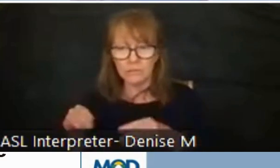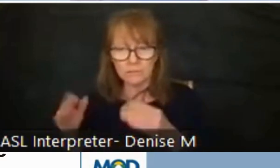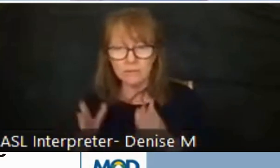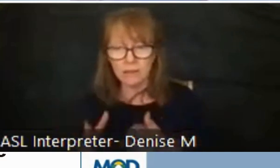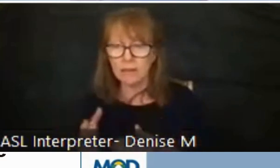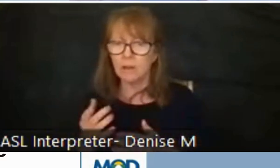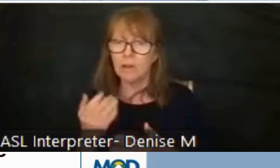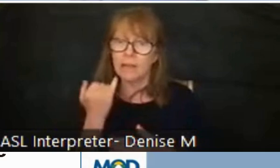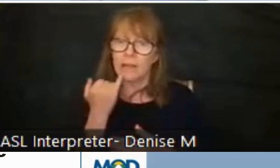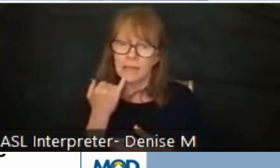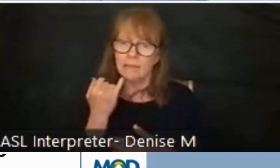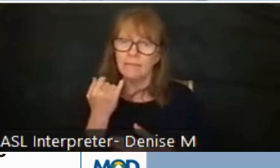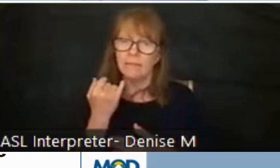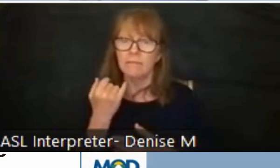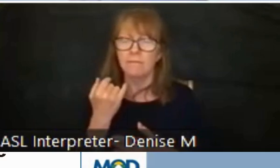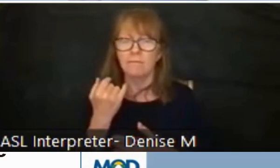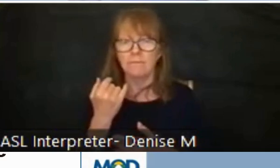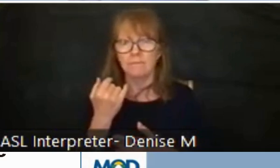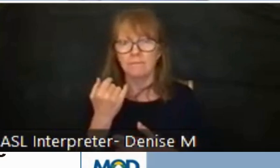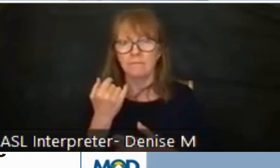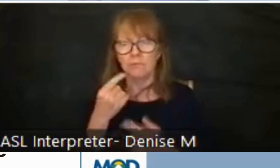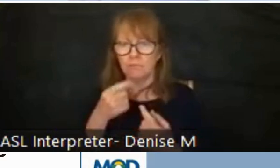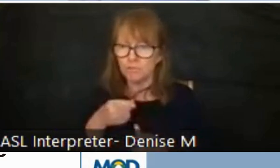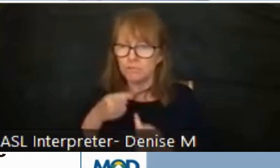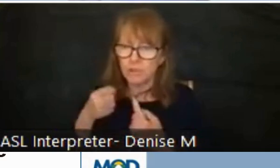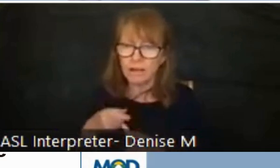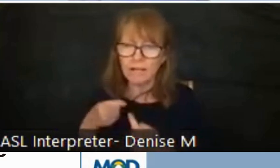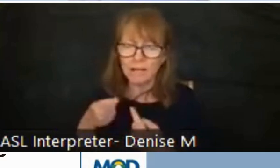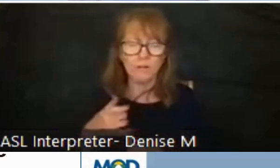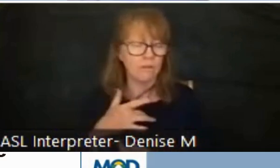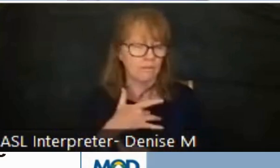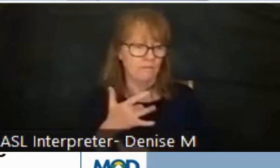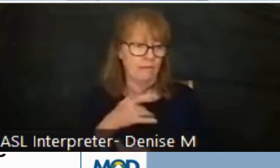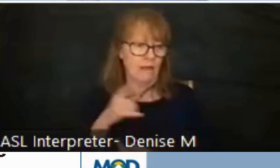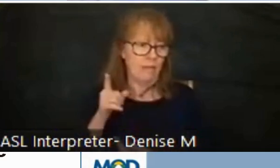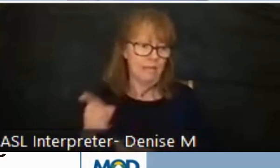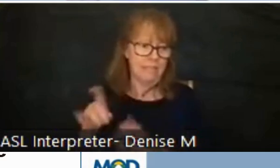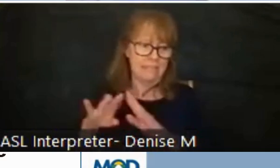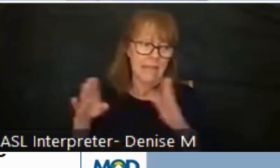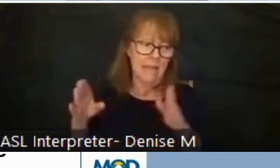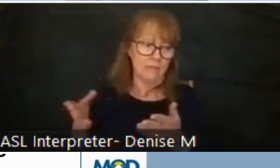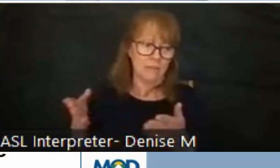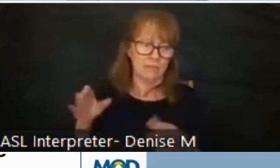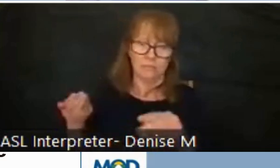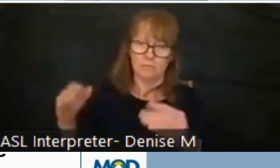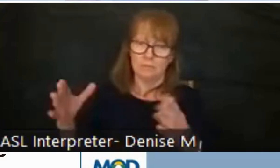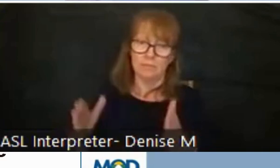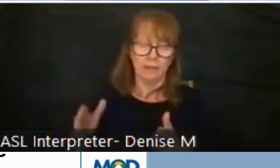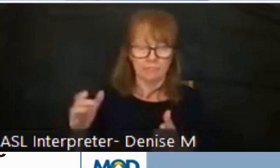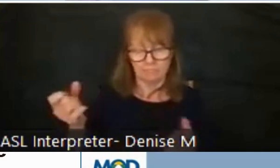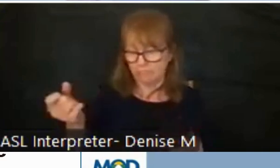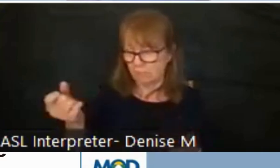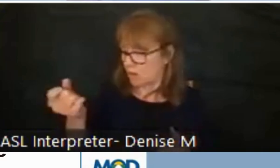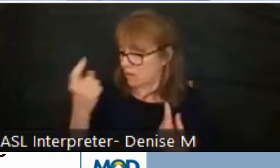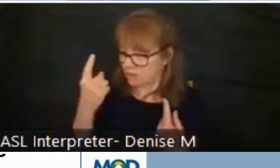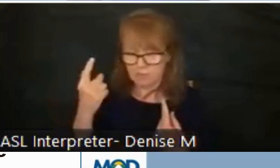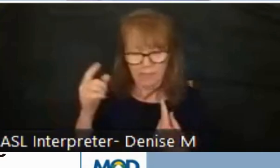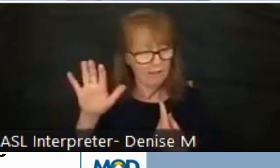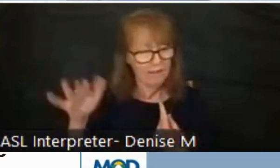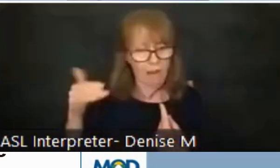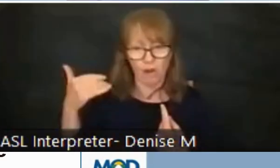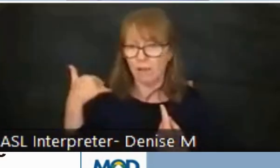having difficulty or you felt that a housing provider had no understanding of their obligations,